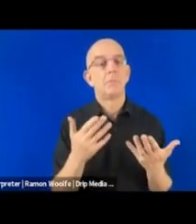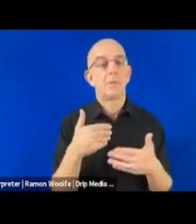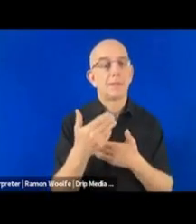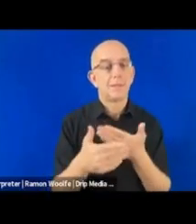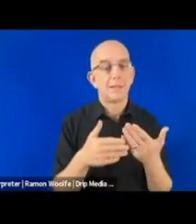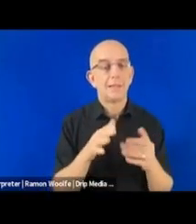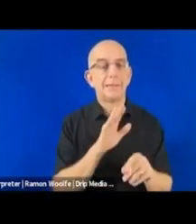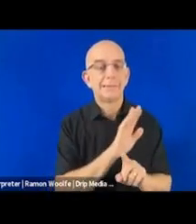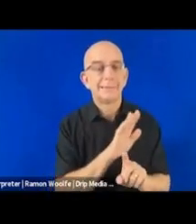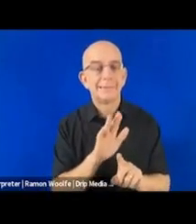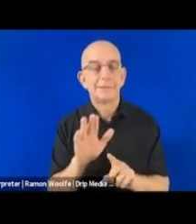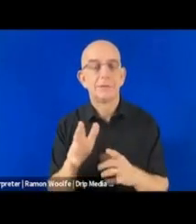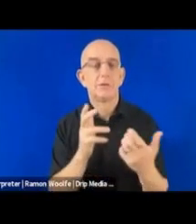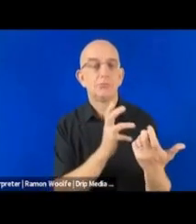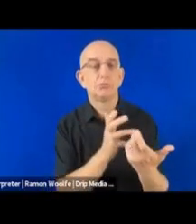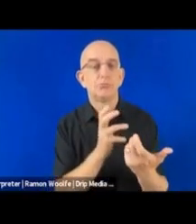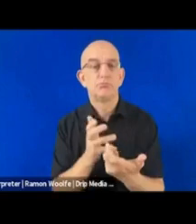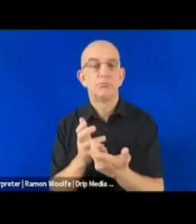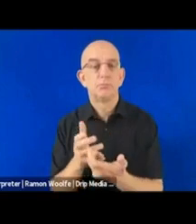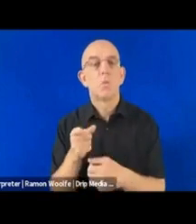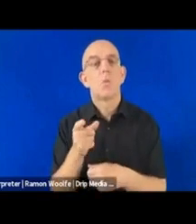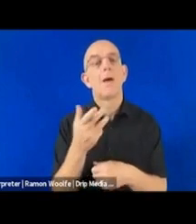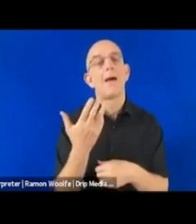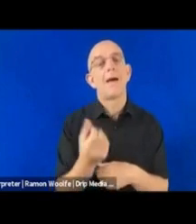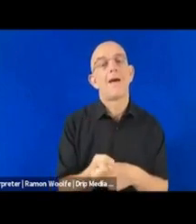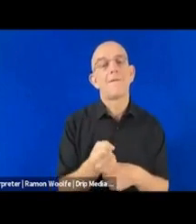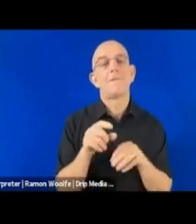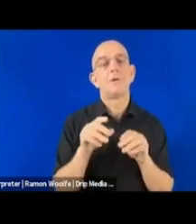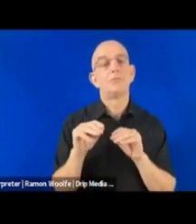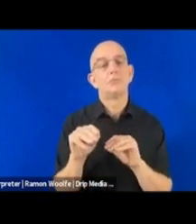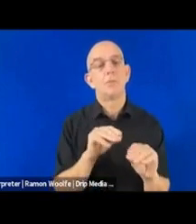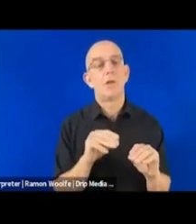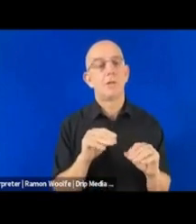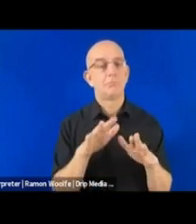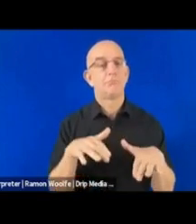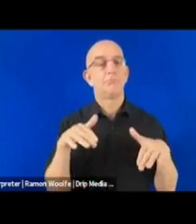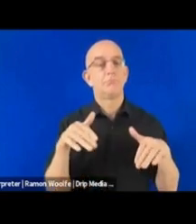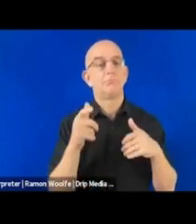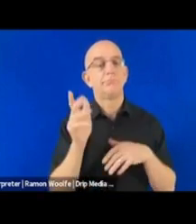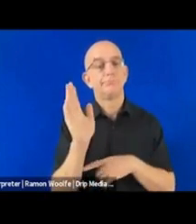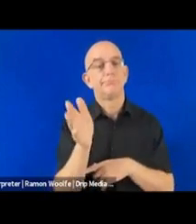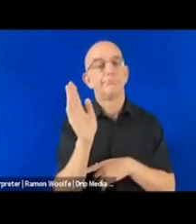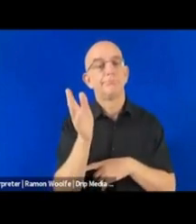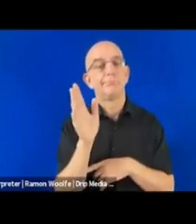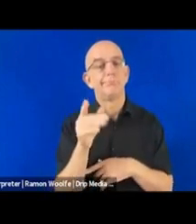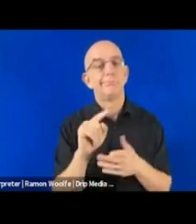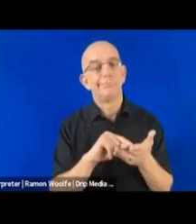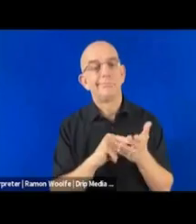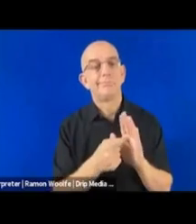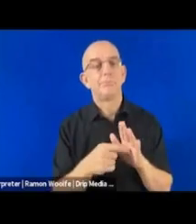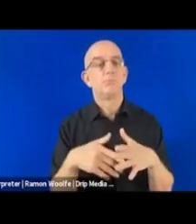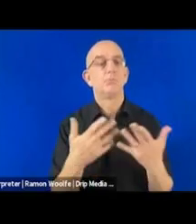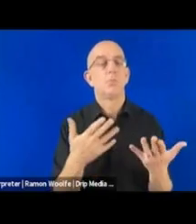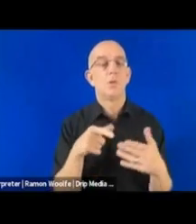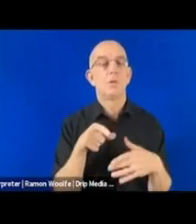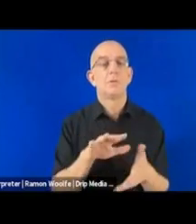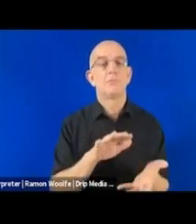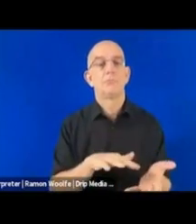transform package is all about, what it includes, and what is expected. After the training, there was,